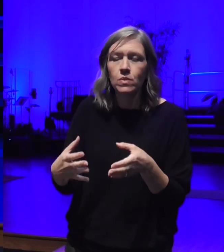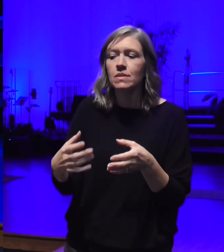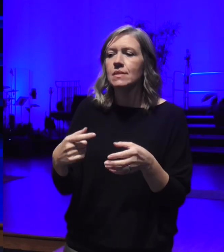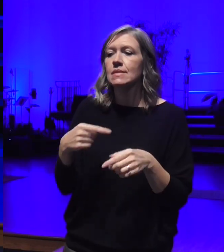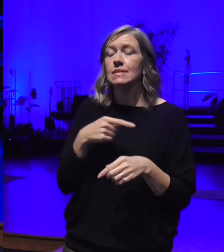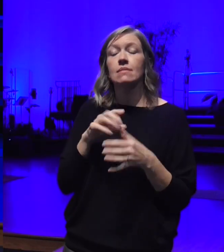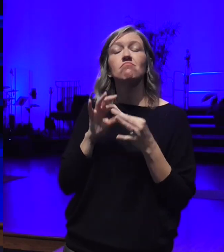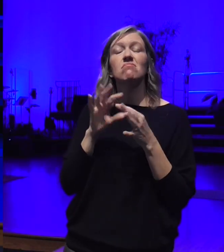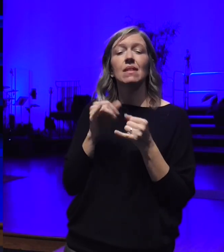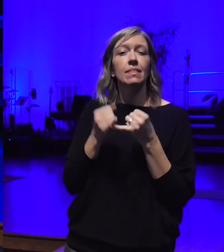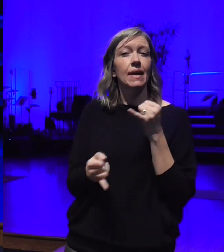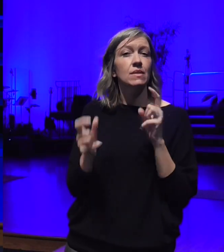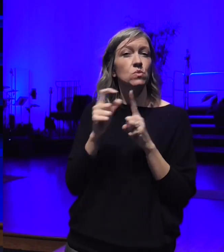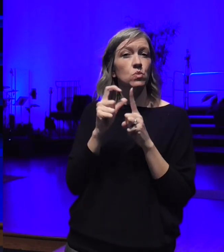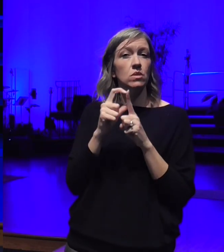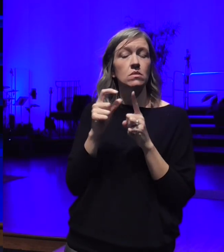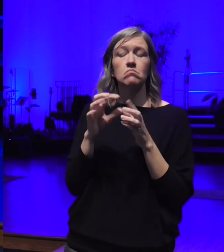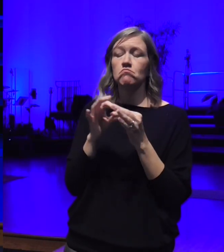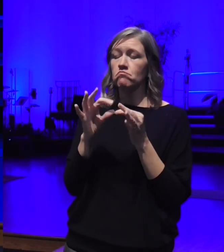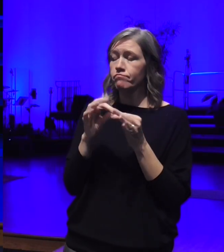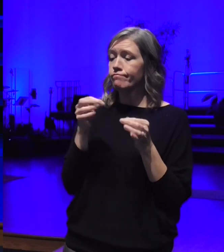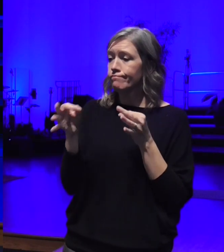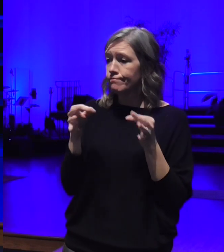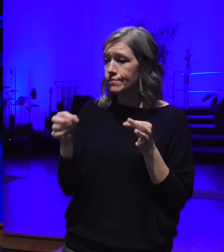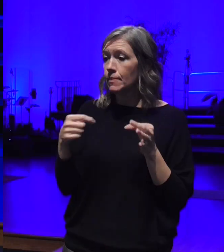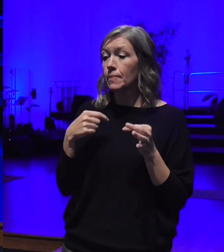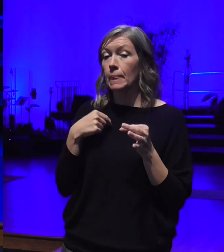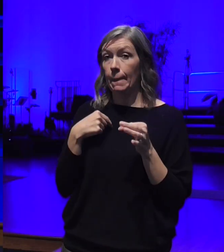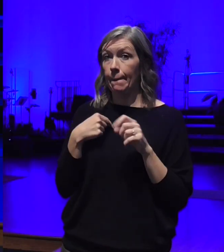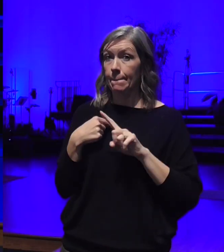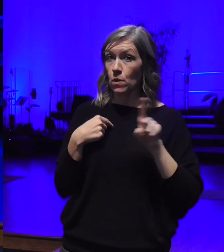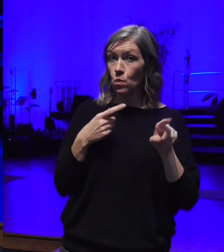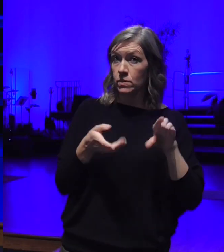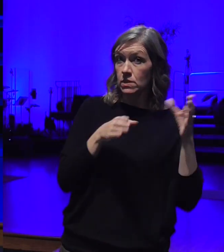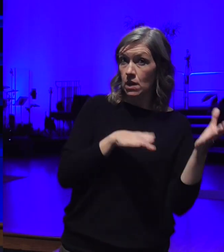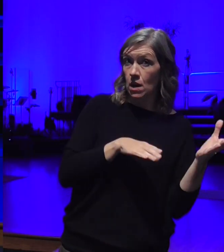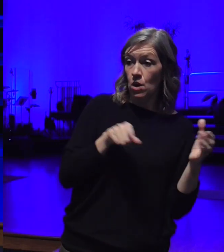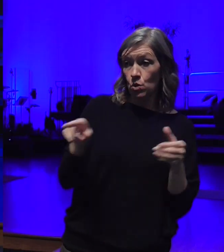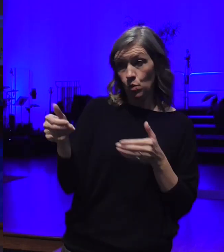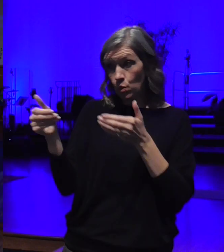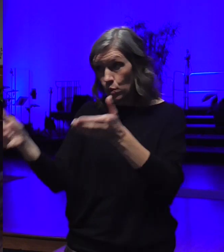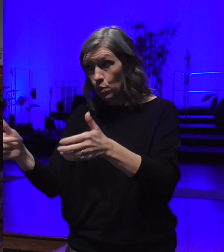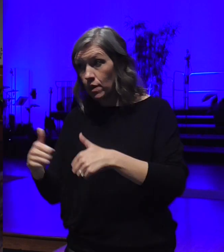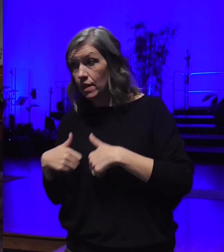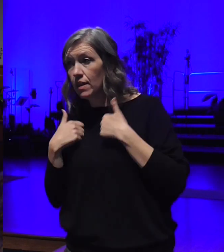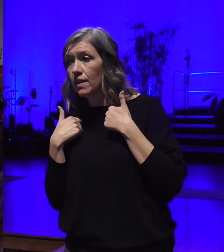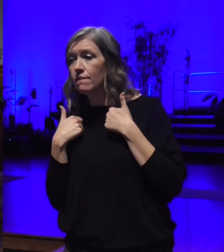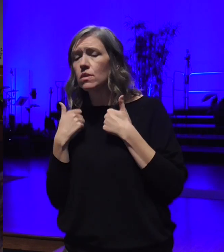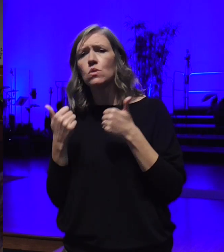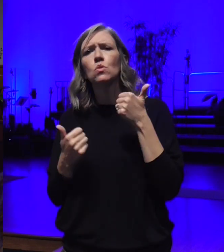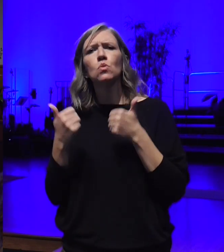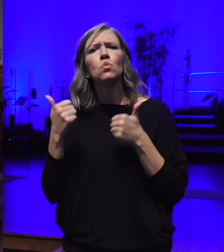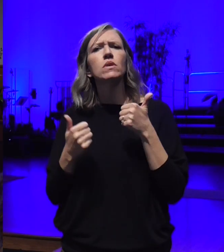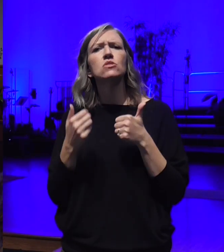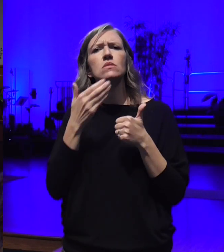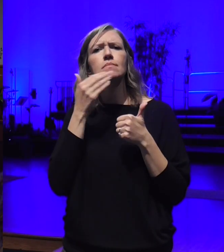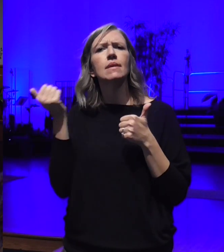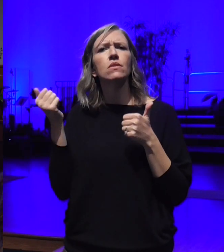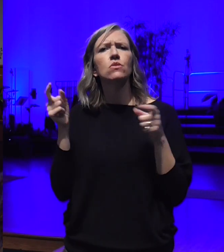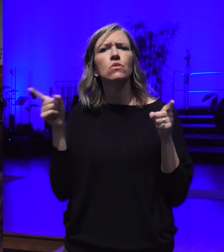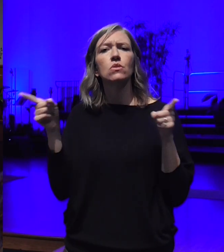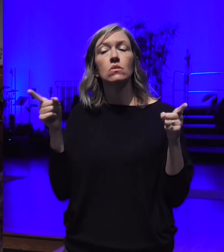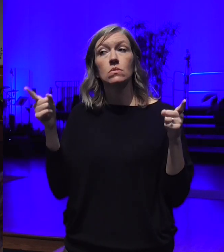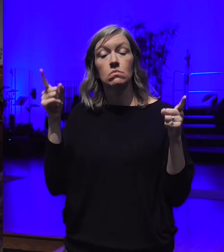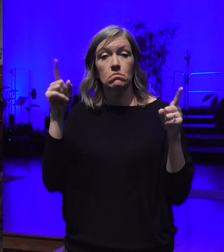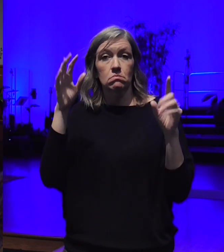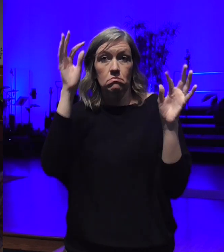last words. And so I go to die, and you go on to live. But which of us is on to better things? Nobody knows.